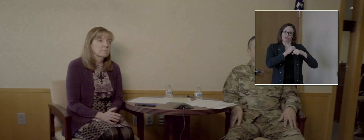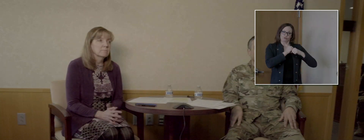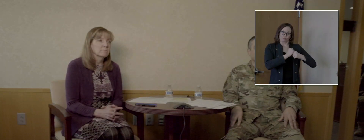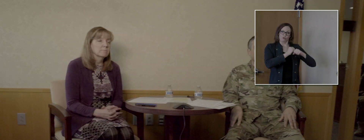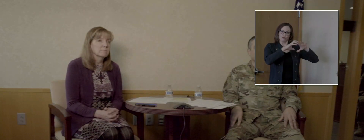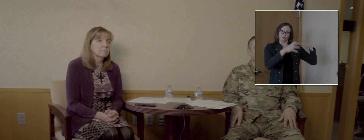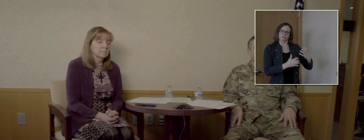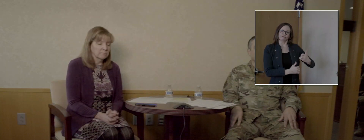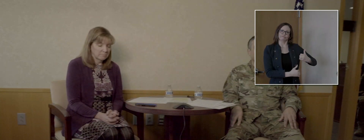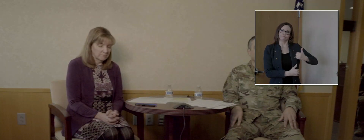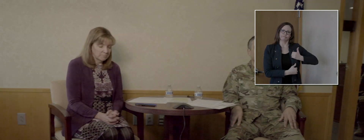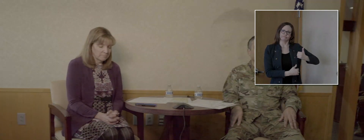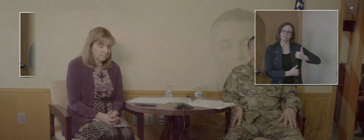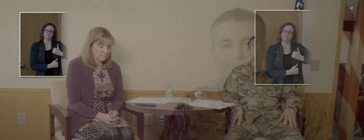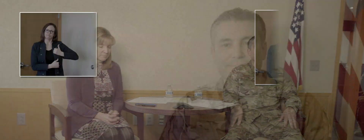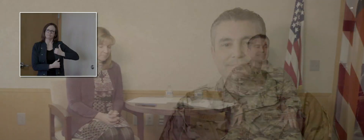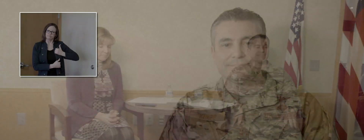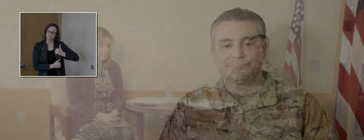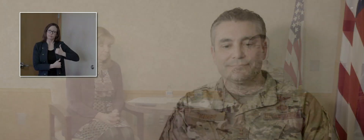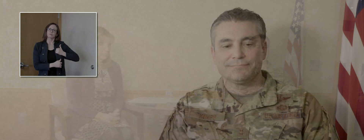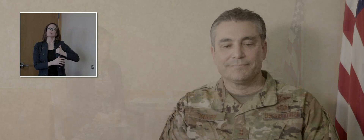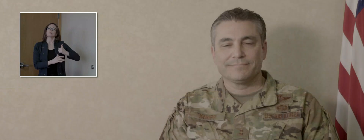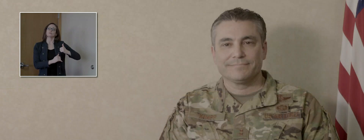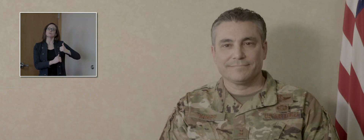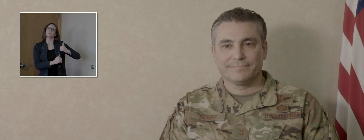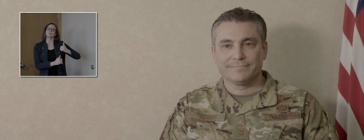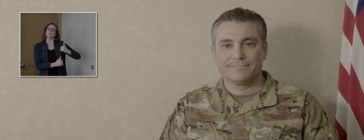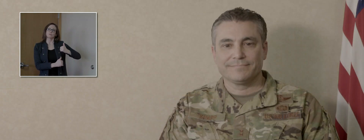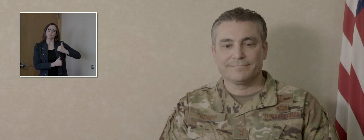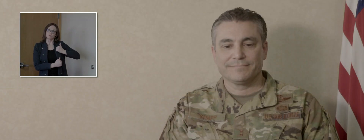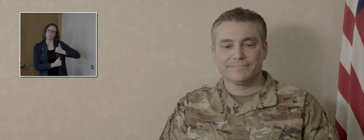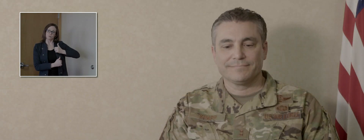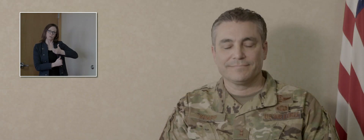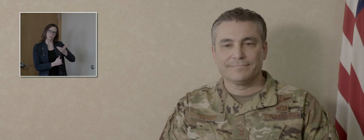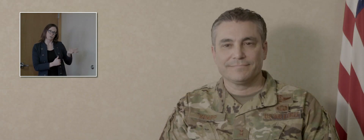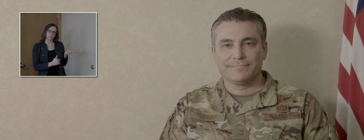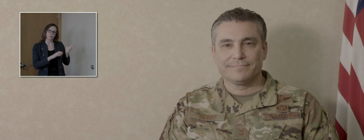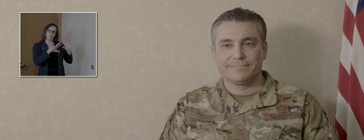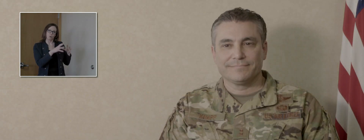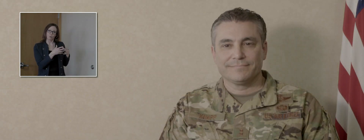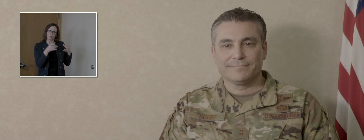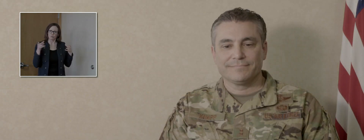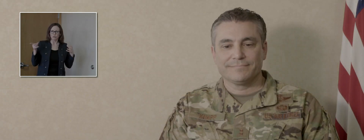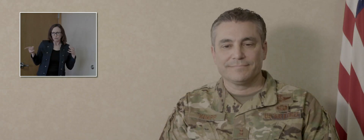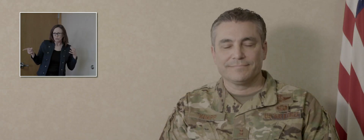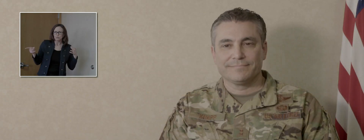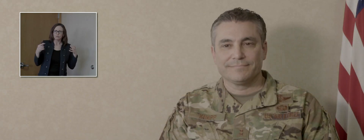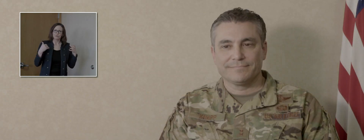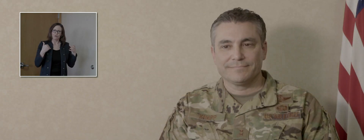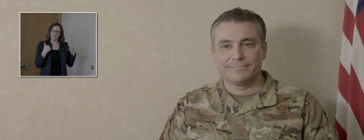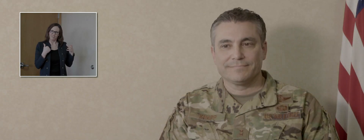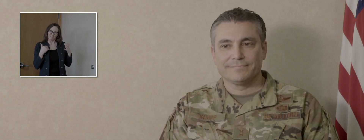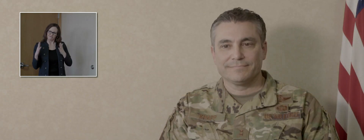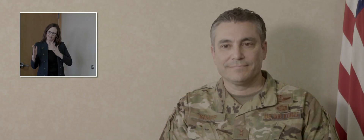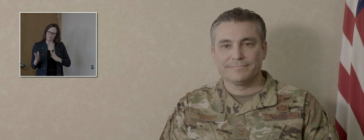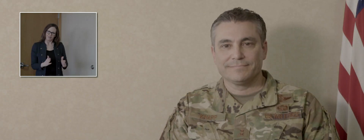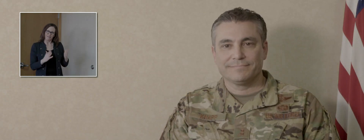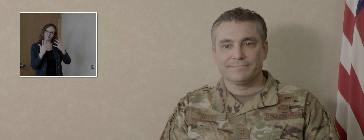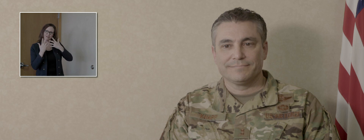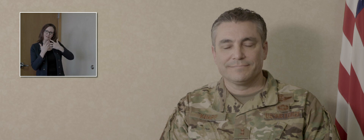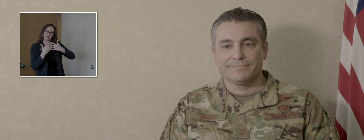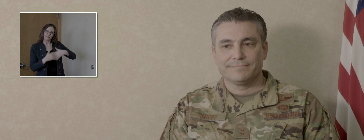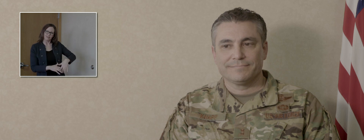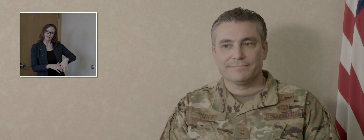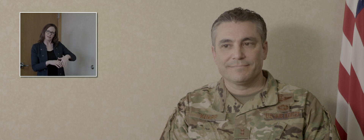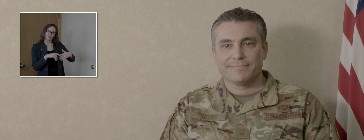in correctional facilities in the state if their staff, if too many of them get too sick? That's